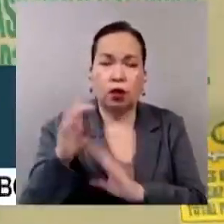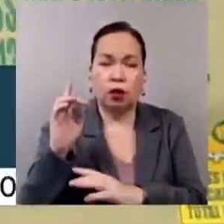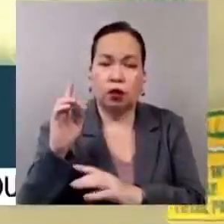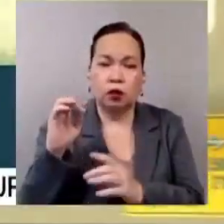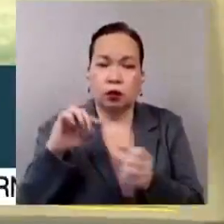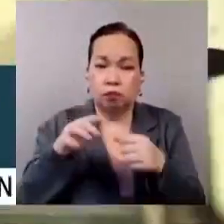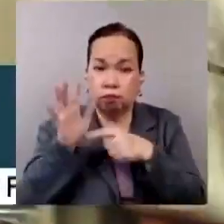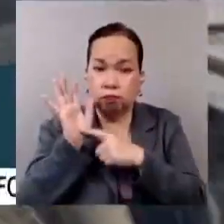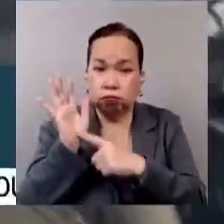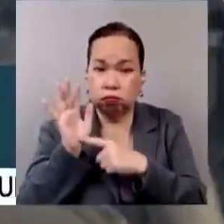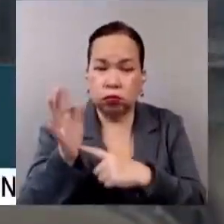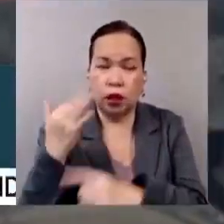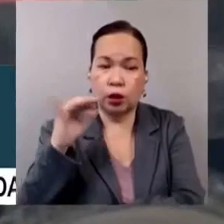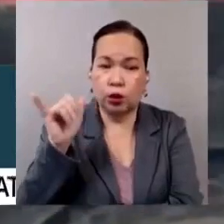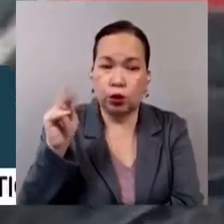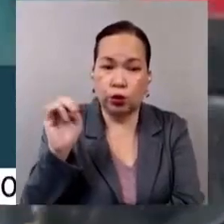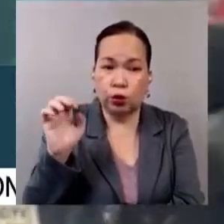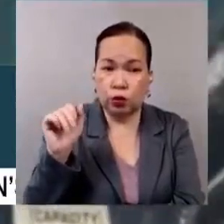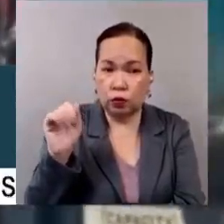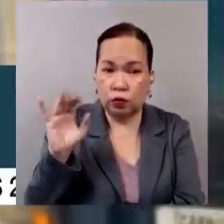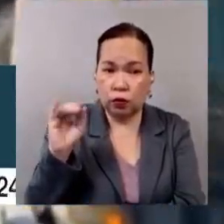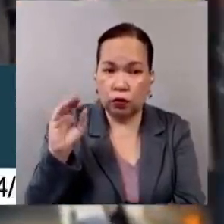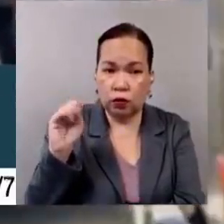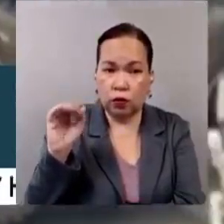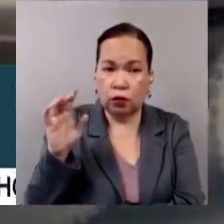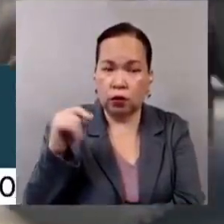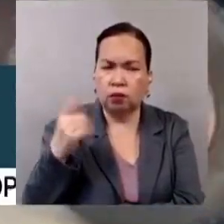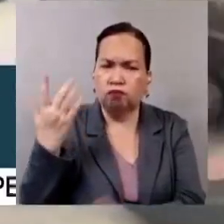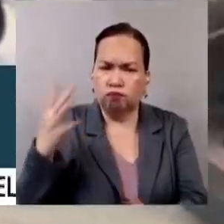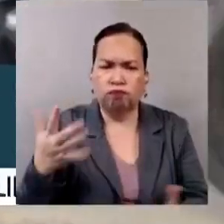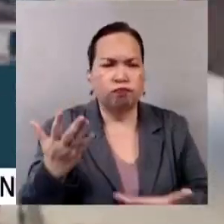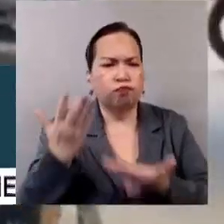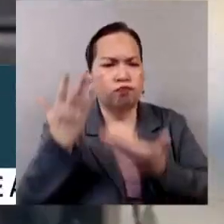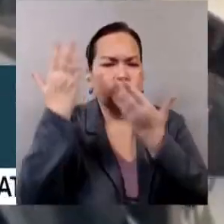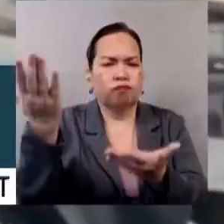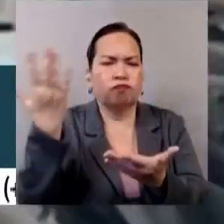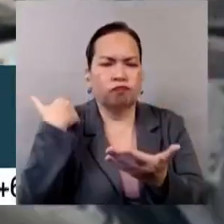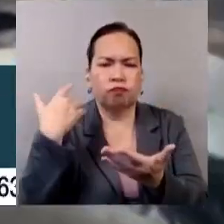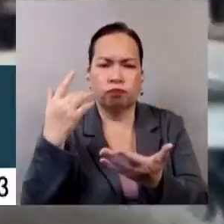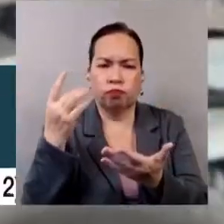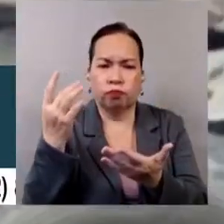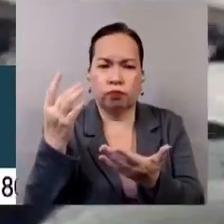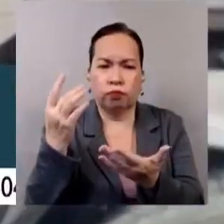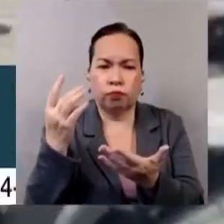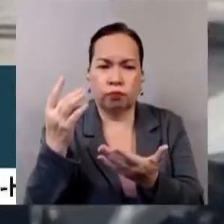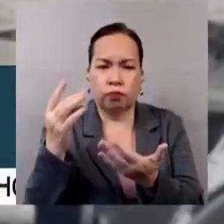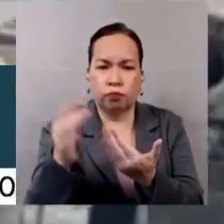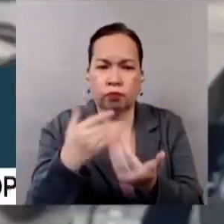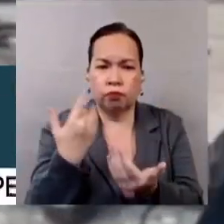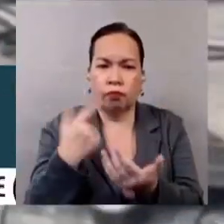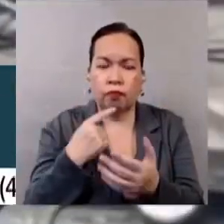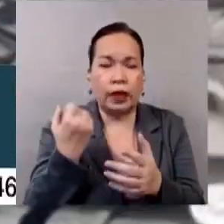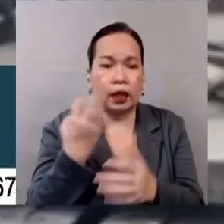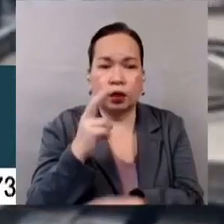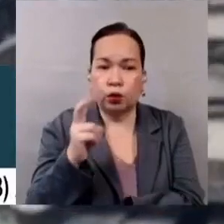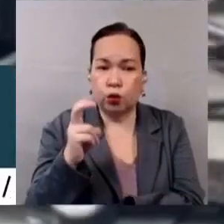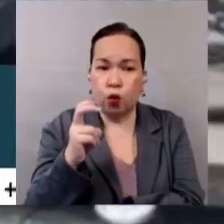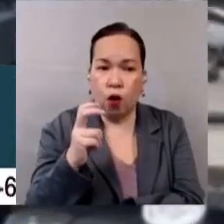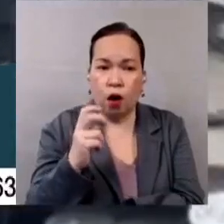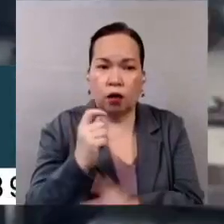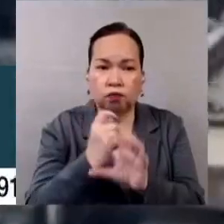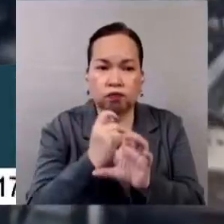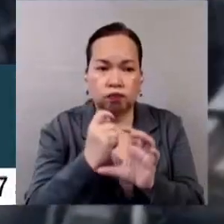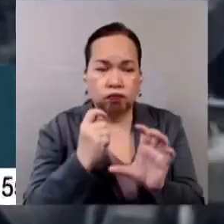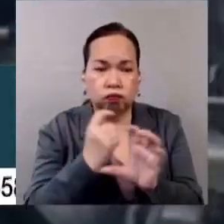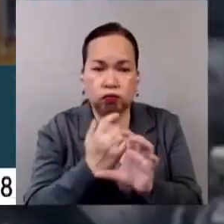has submitted their opposition letter to the Toll Regulatory Board. The convoy of about 200 truck drivers has caused major traffic